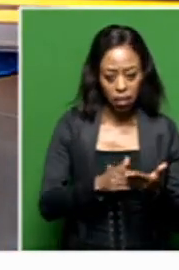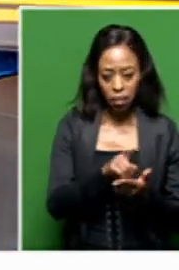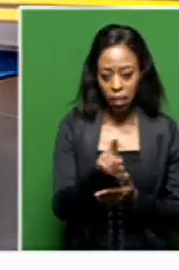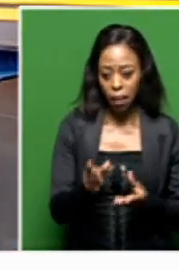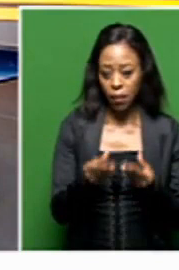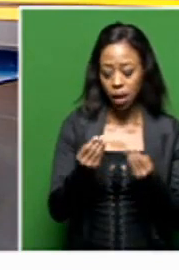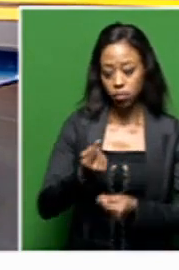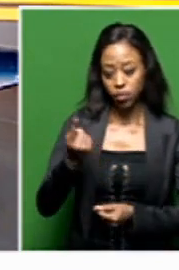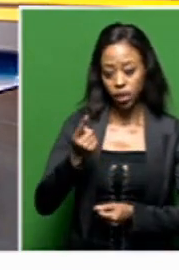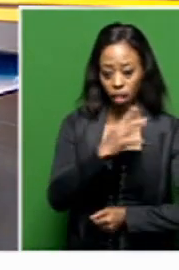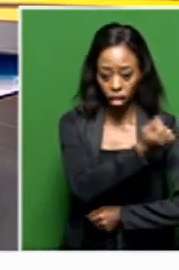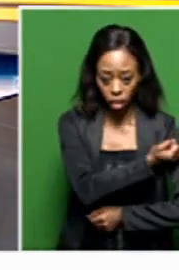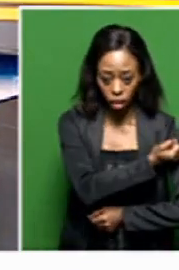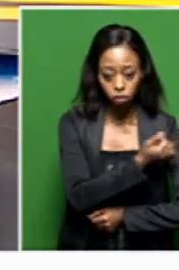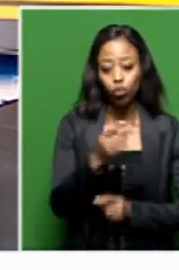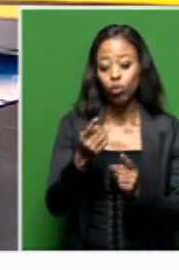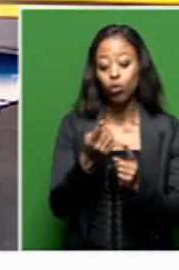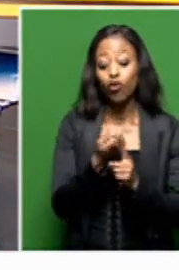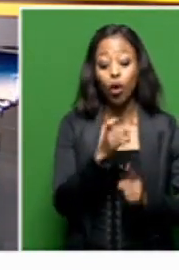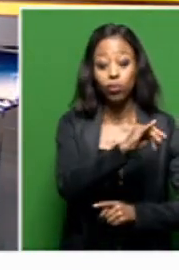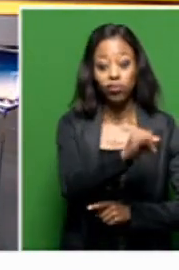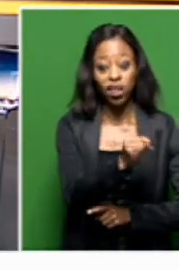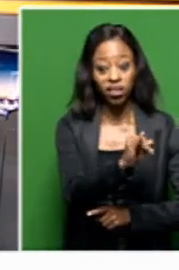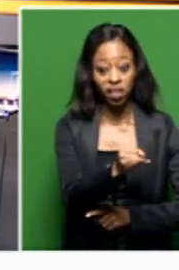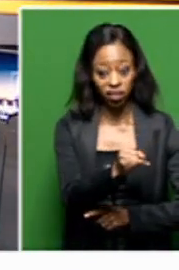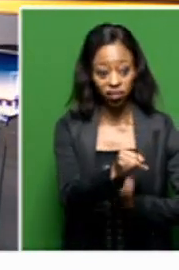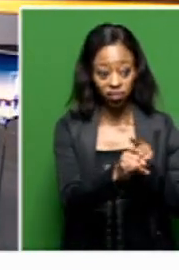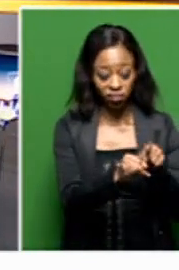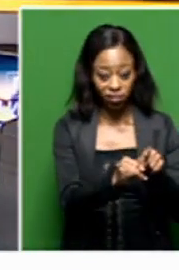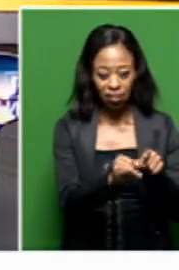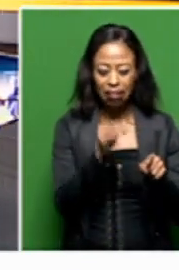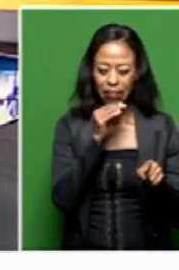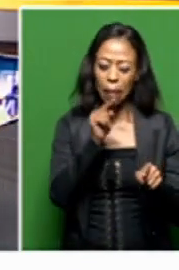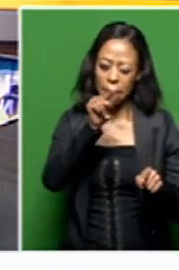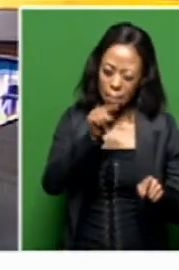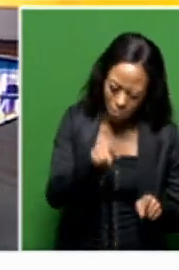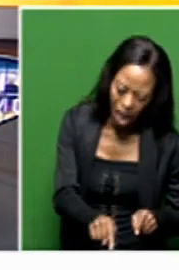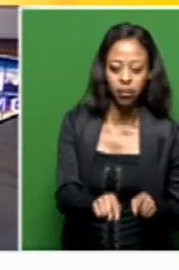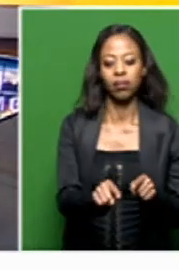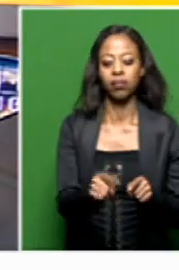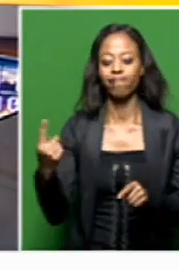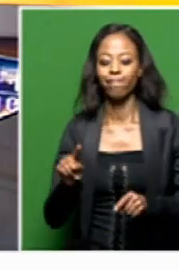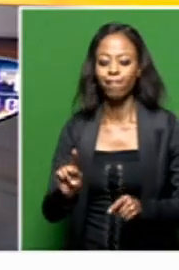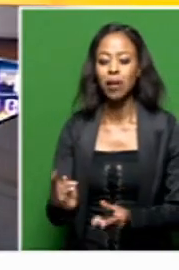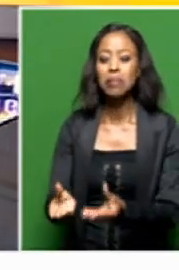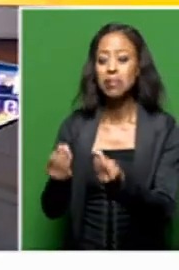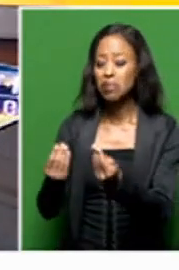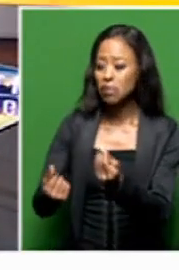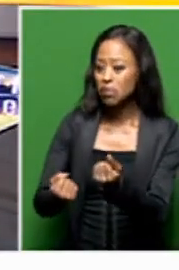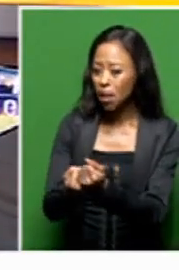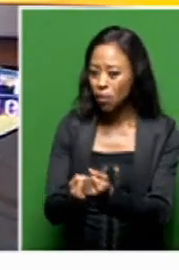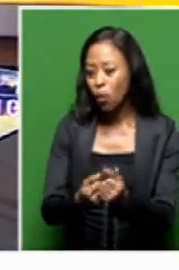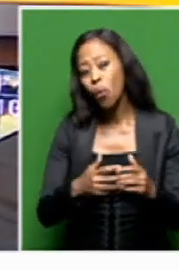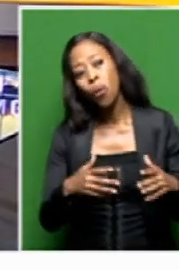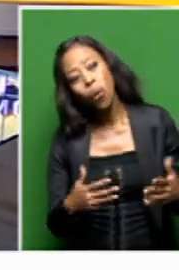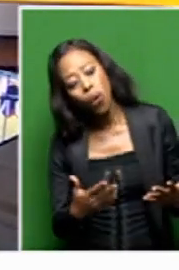the single-dose Johnson & Johnson vaccine, do they necessarily have to get a Johnson & Johnson booster